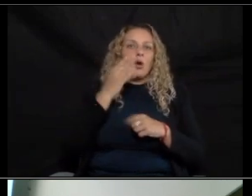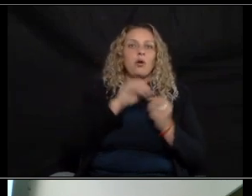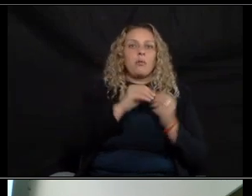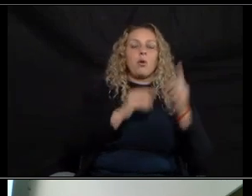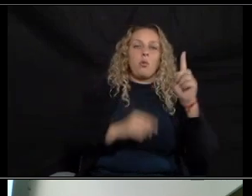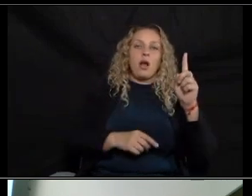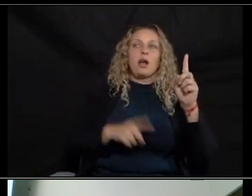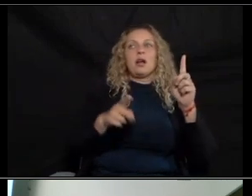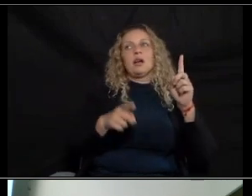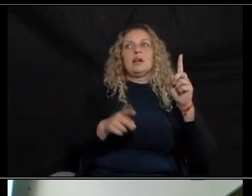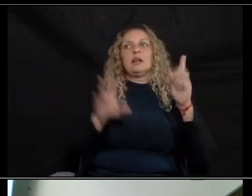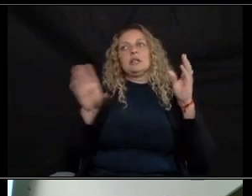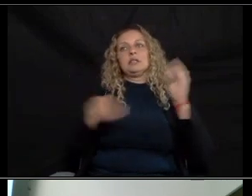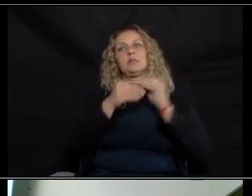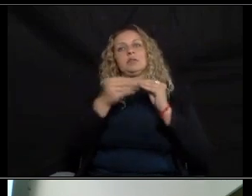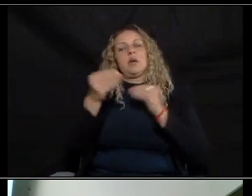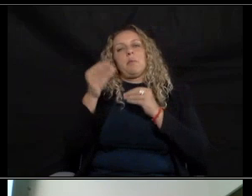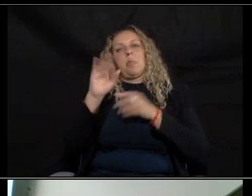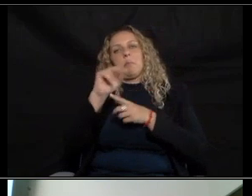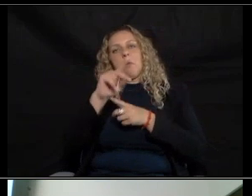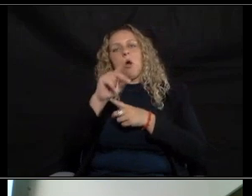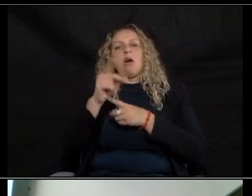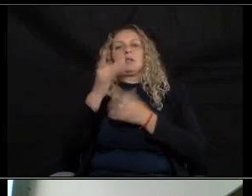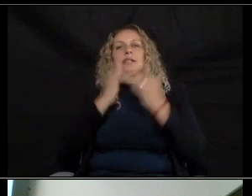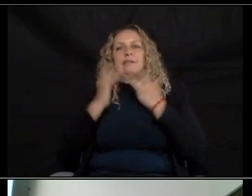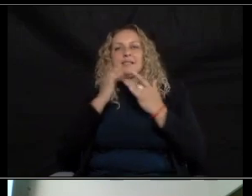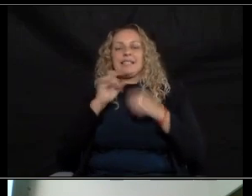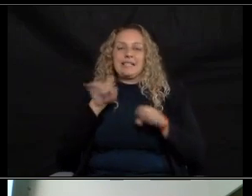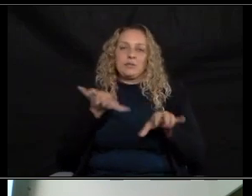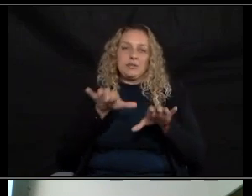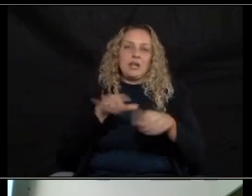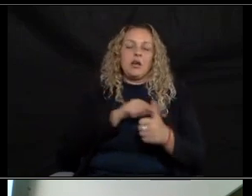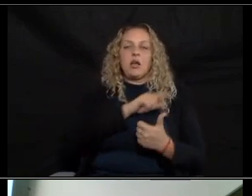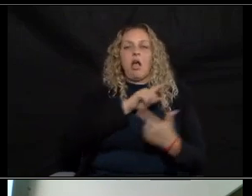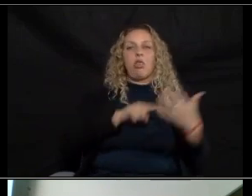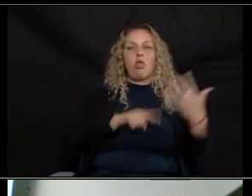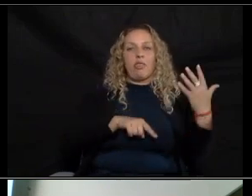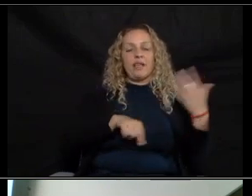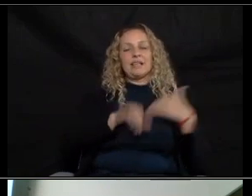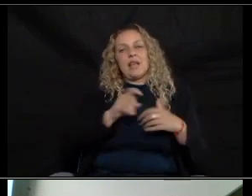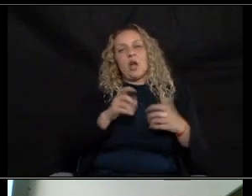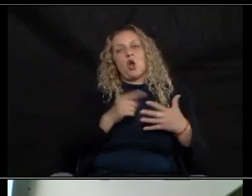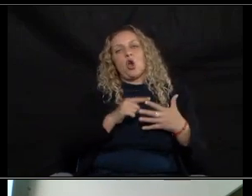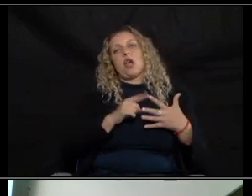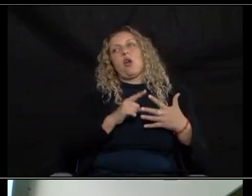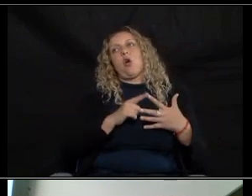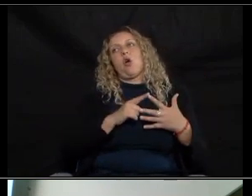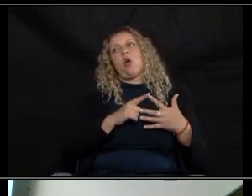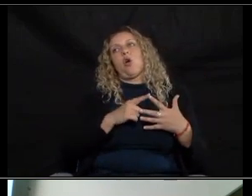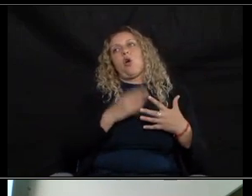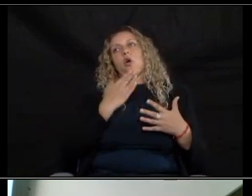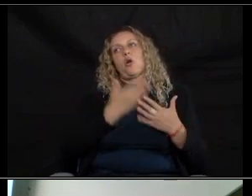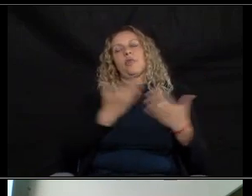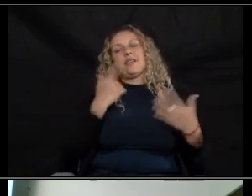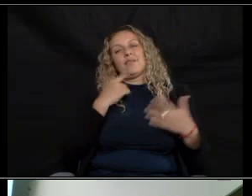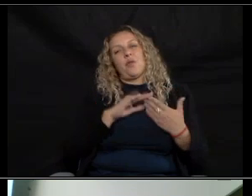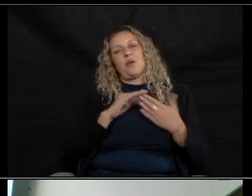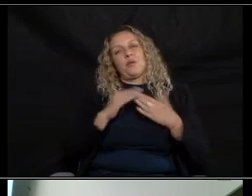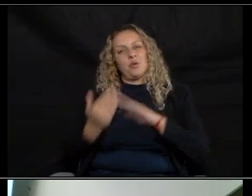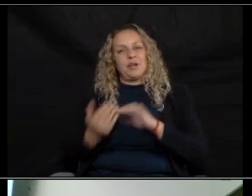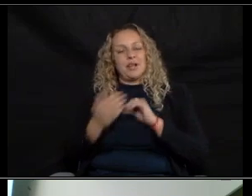1, subsidize the bond deficit, needs to be done. The other things that are here are good things for the